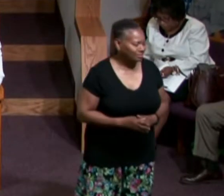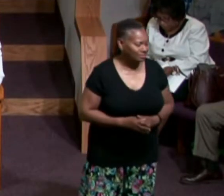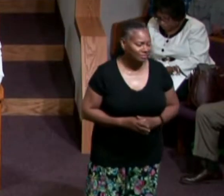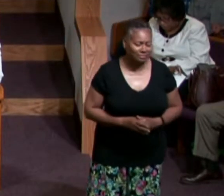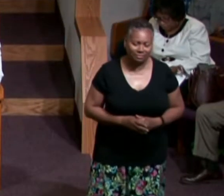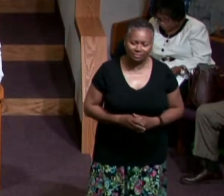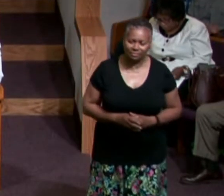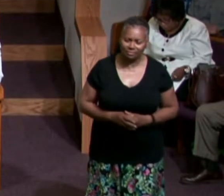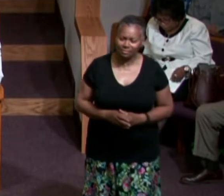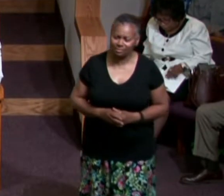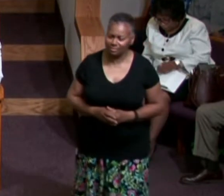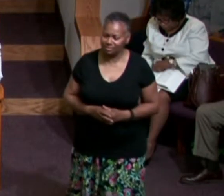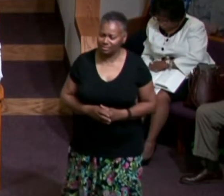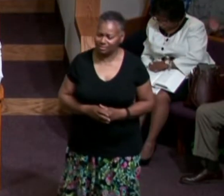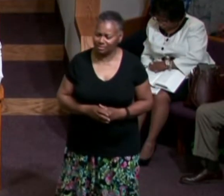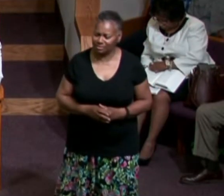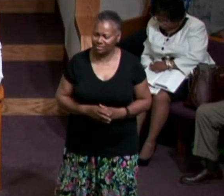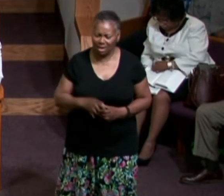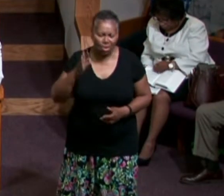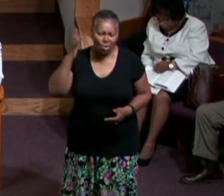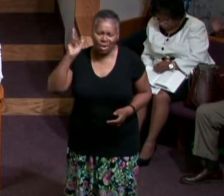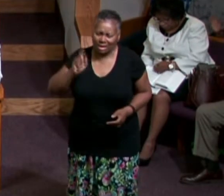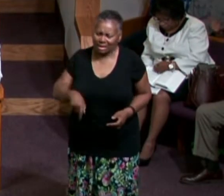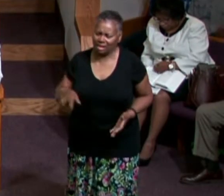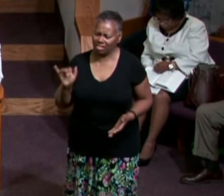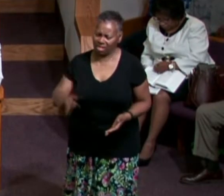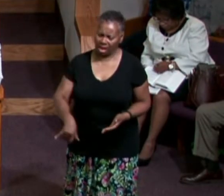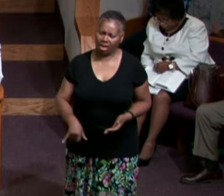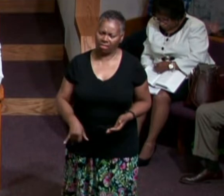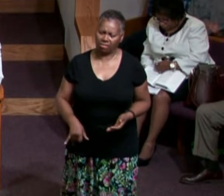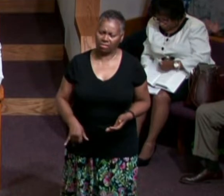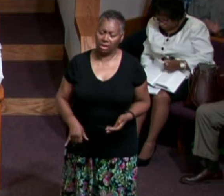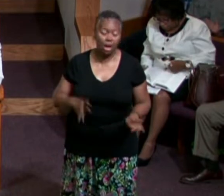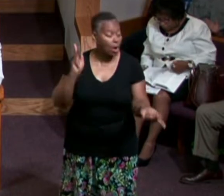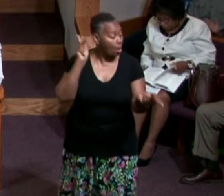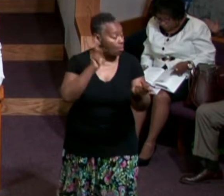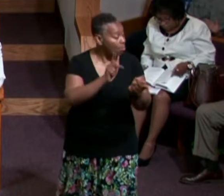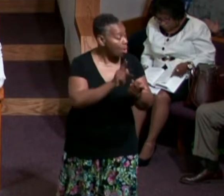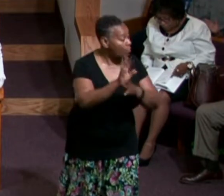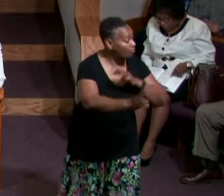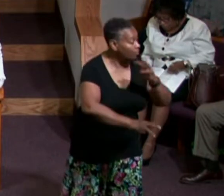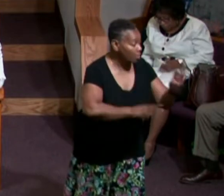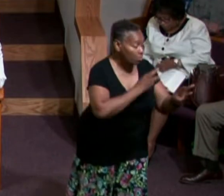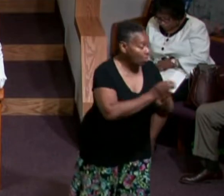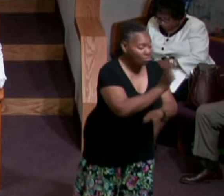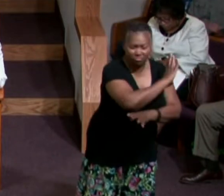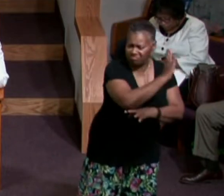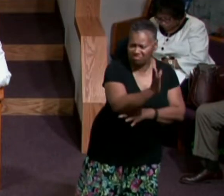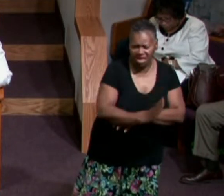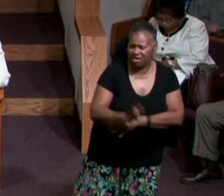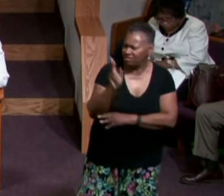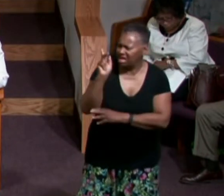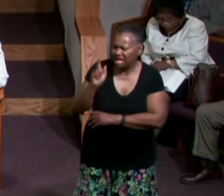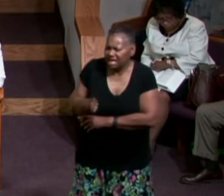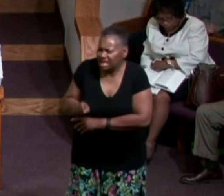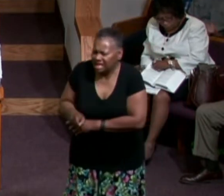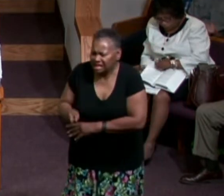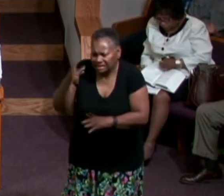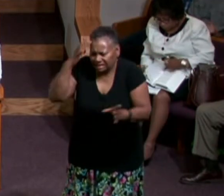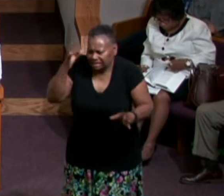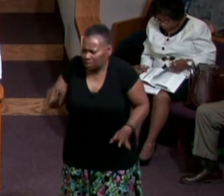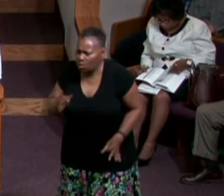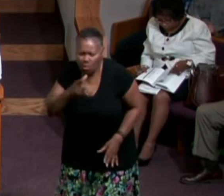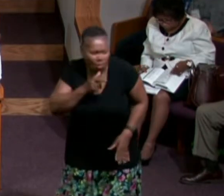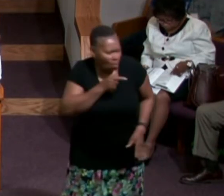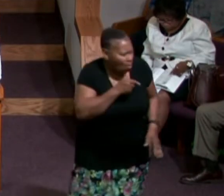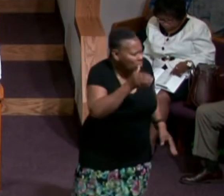Well, why is there even a need for this? In a perfect world, there would never be a need to determine who the father